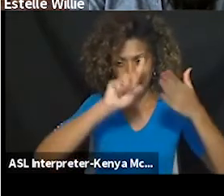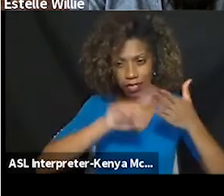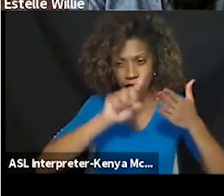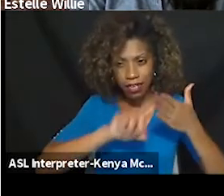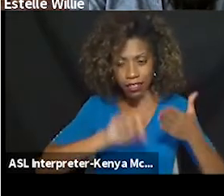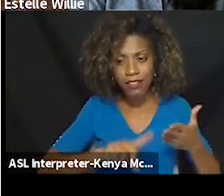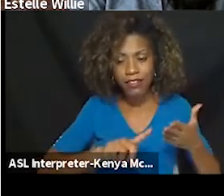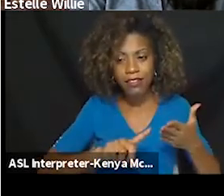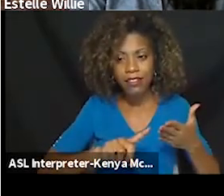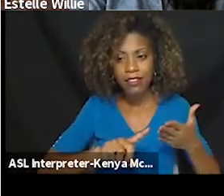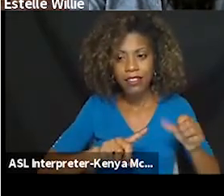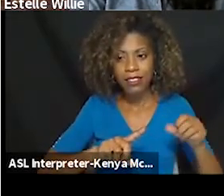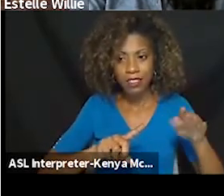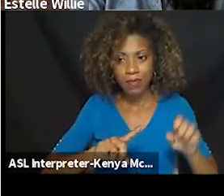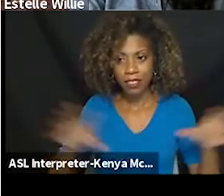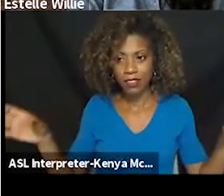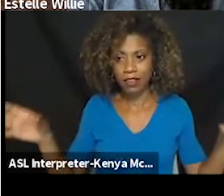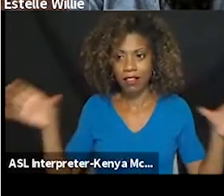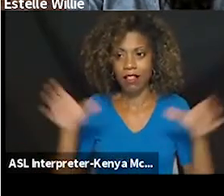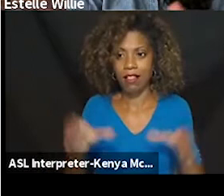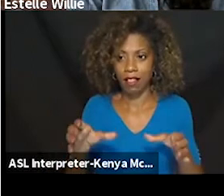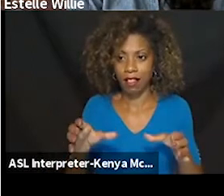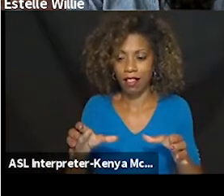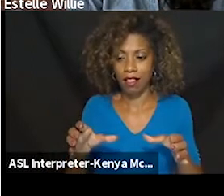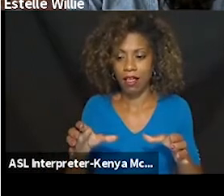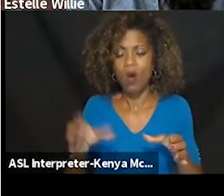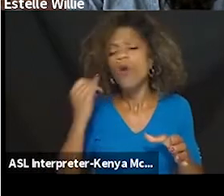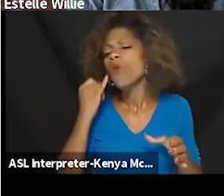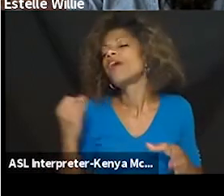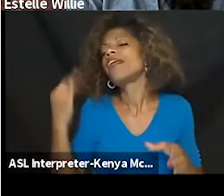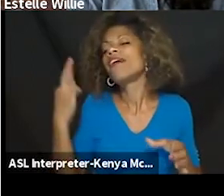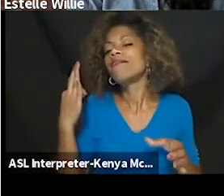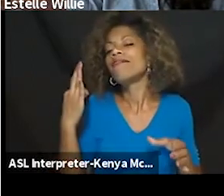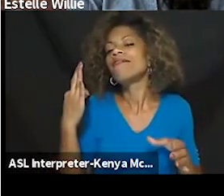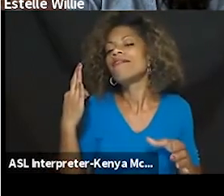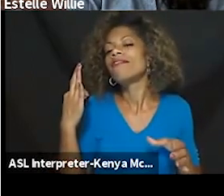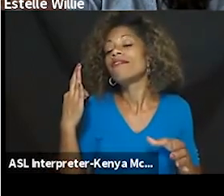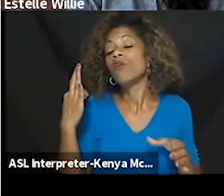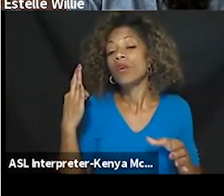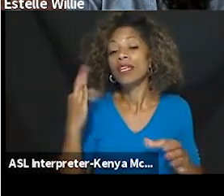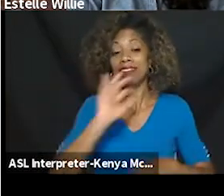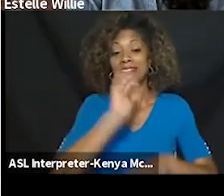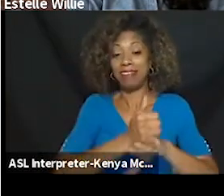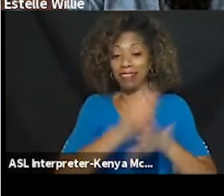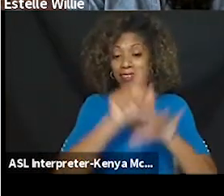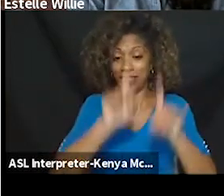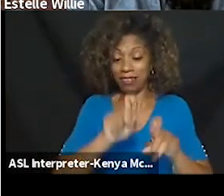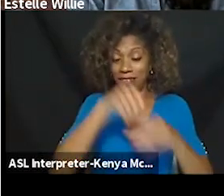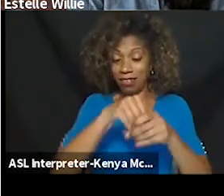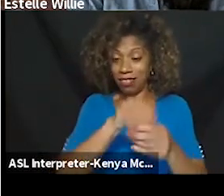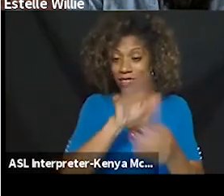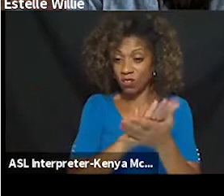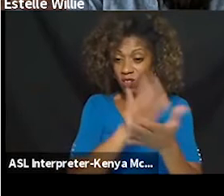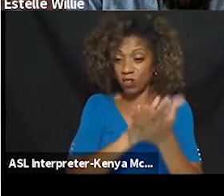we actually could bring testing to schools all over the country. And that turned into